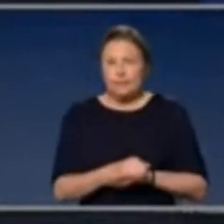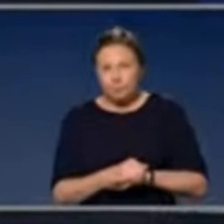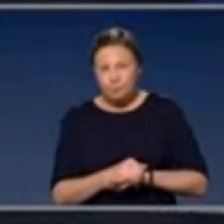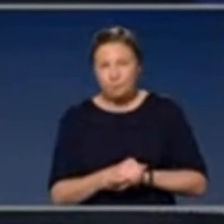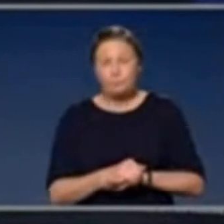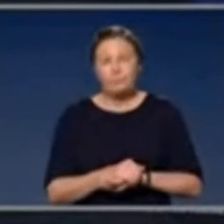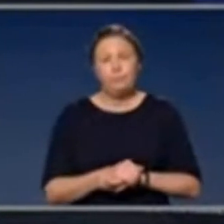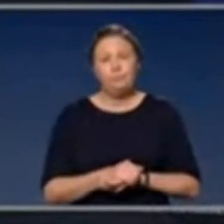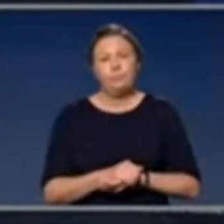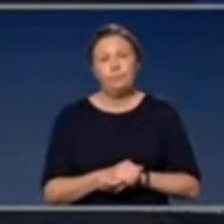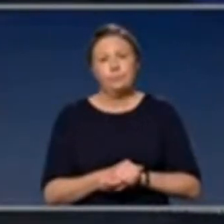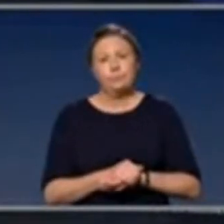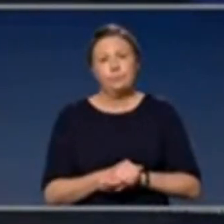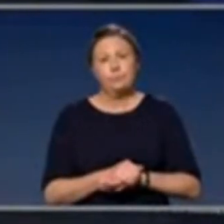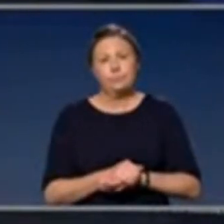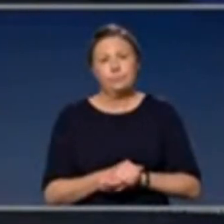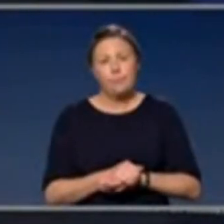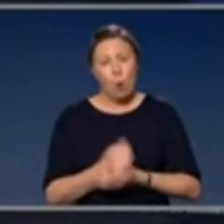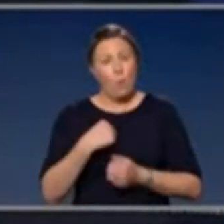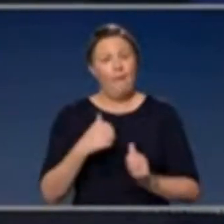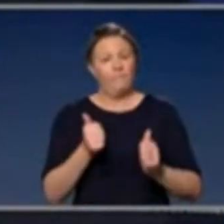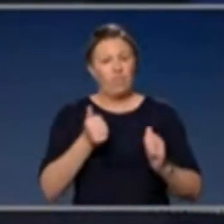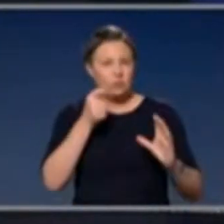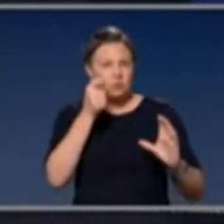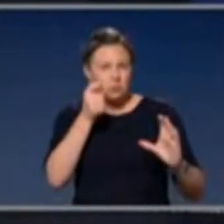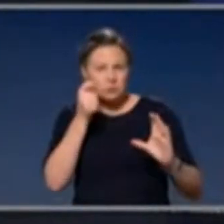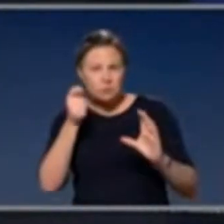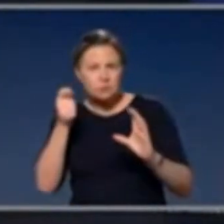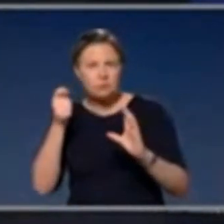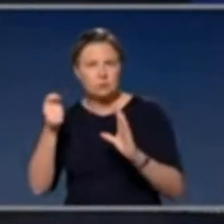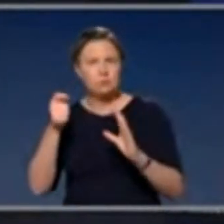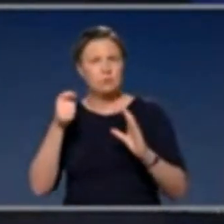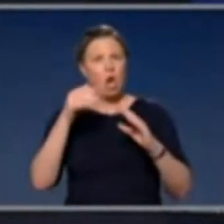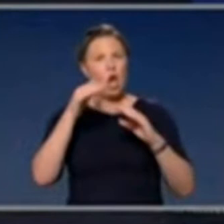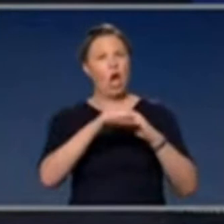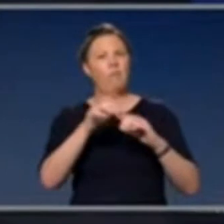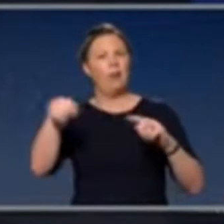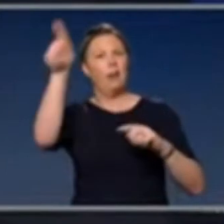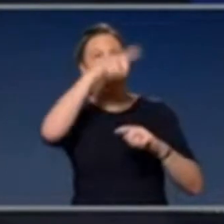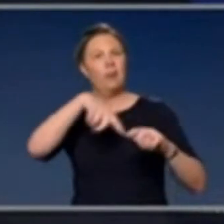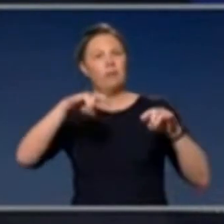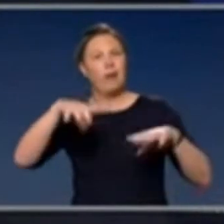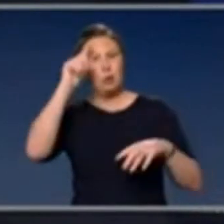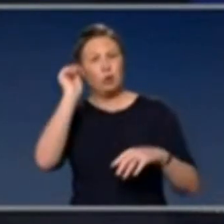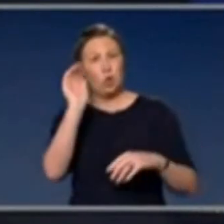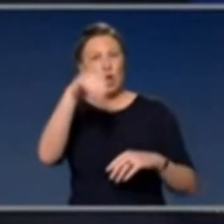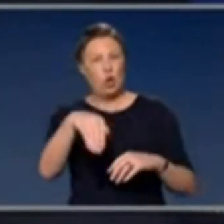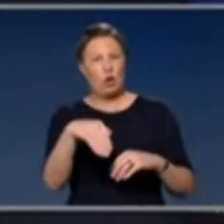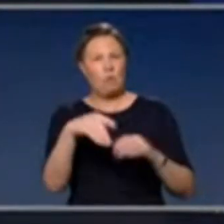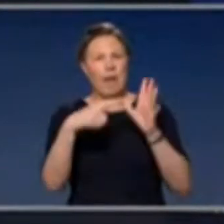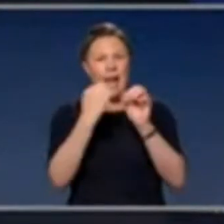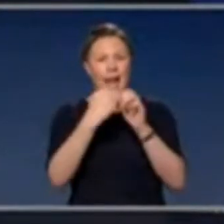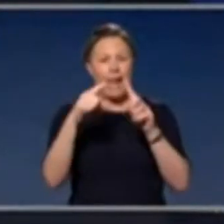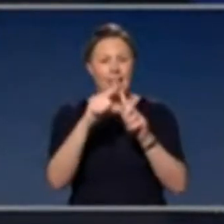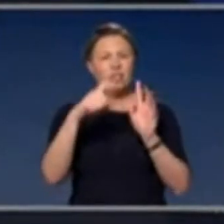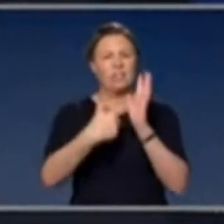question. The first thing is there have been a couple of rounds of audits in relation to that from the regulator, the aged care regulator, during this year